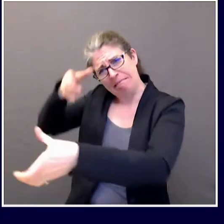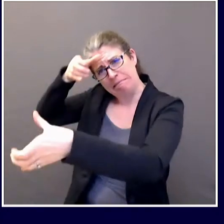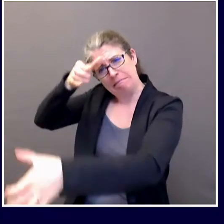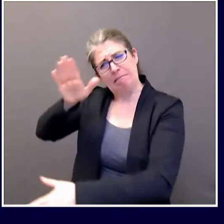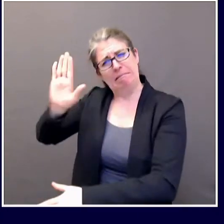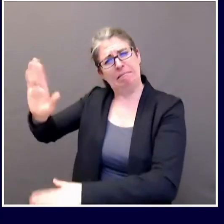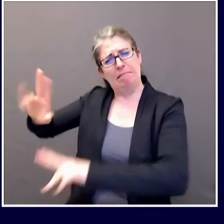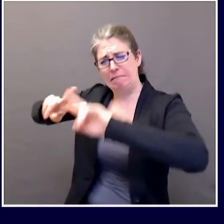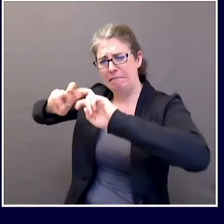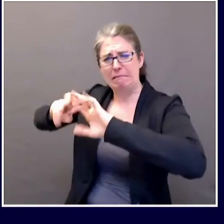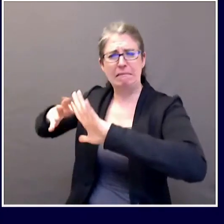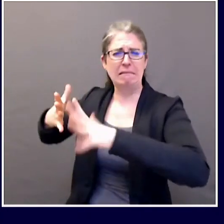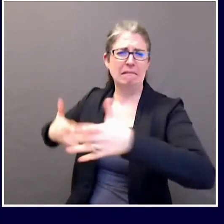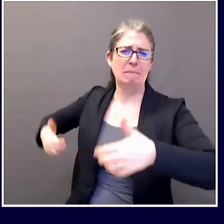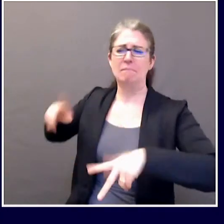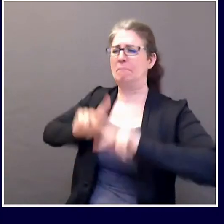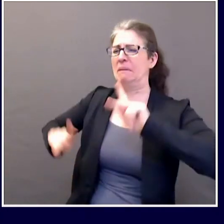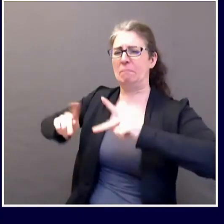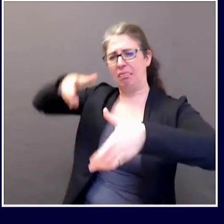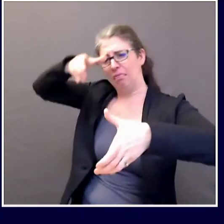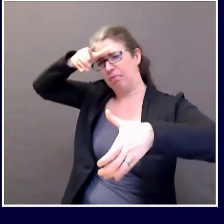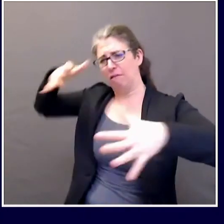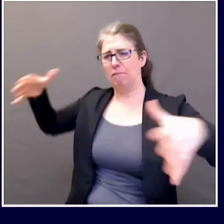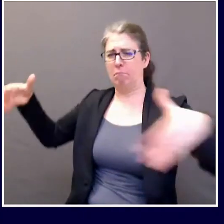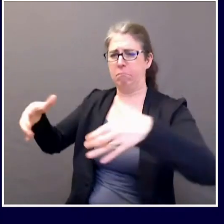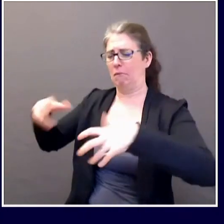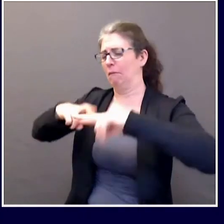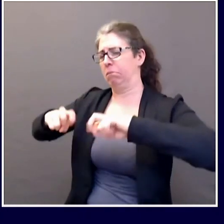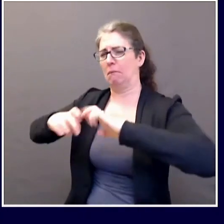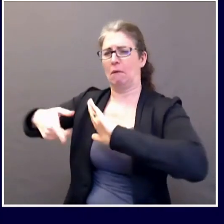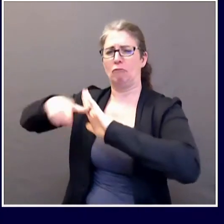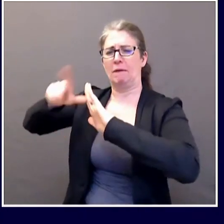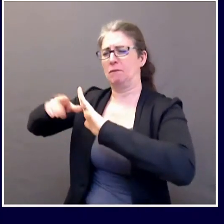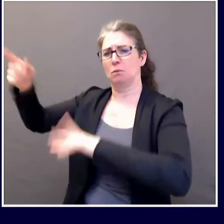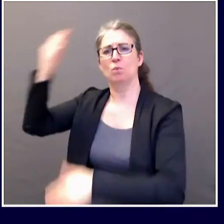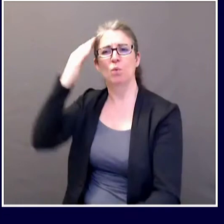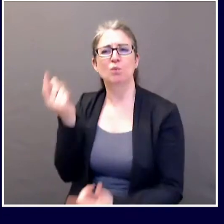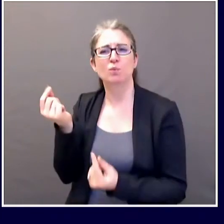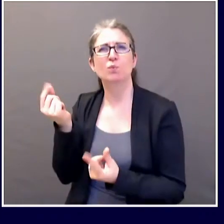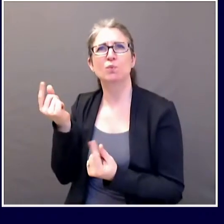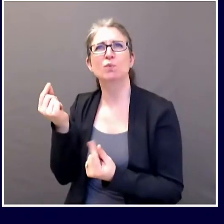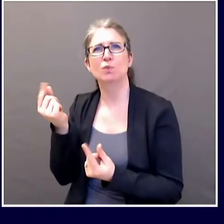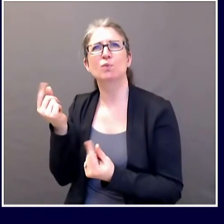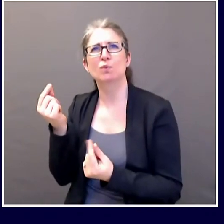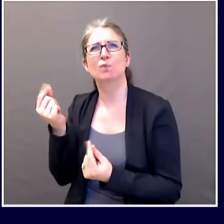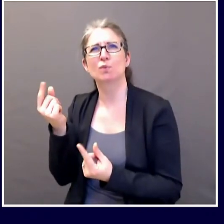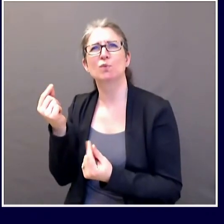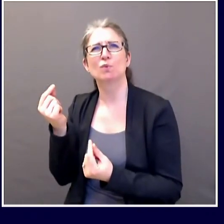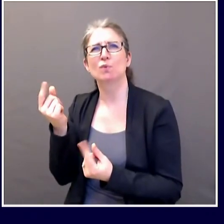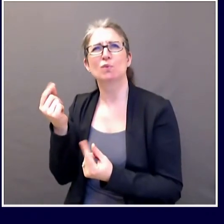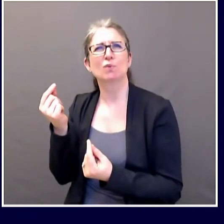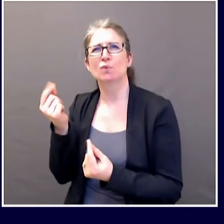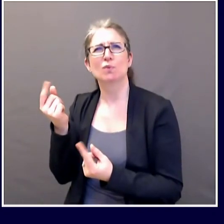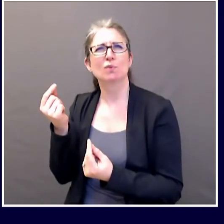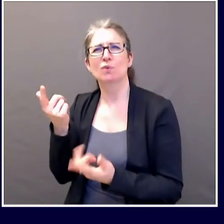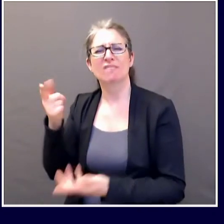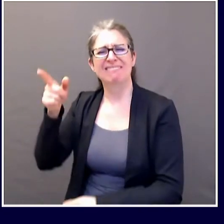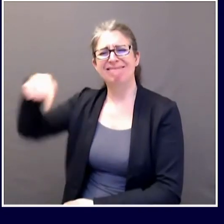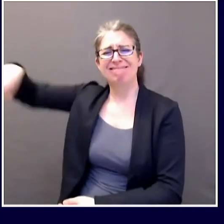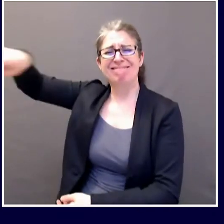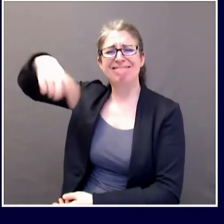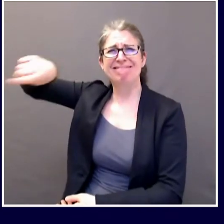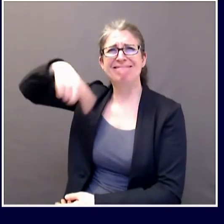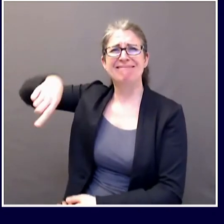just decades upon decades of scientific experience evaluating the trade-off between delaying the second